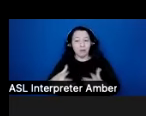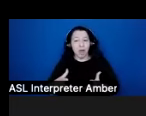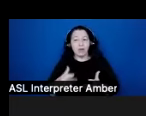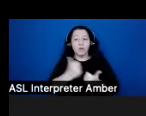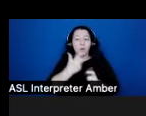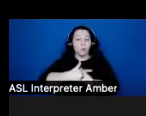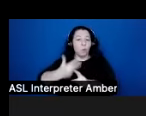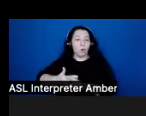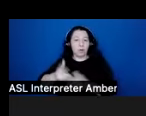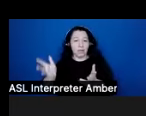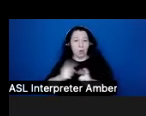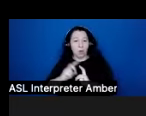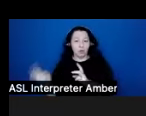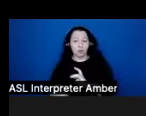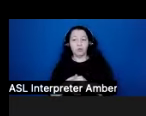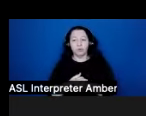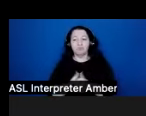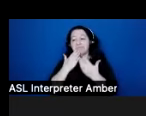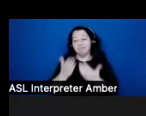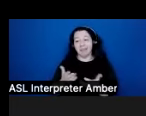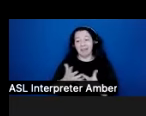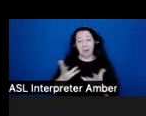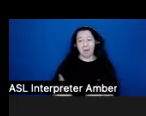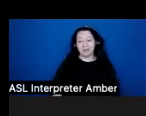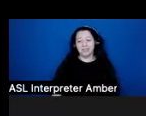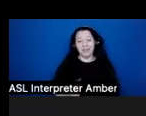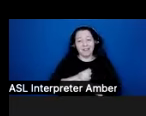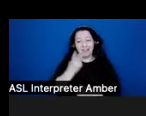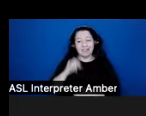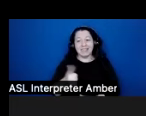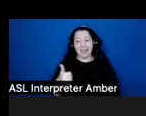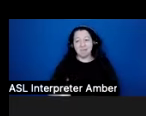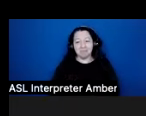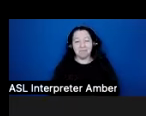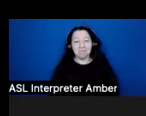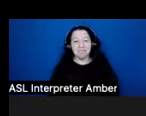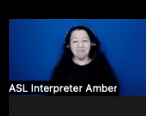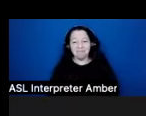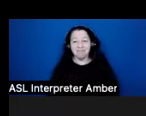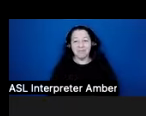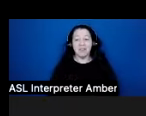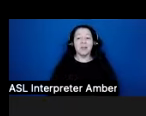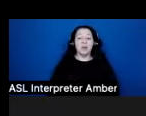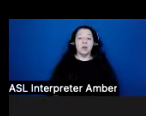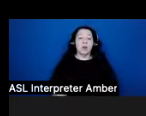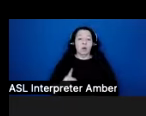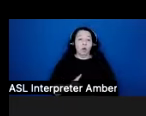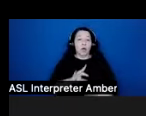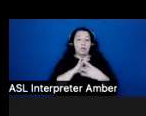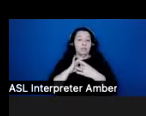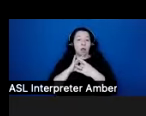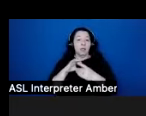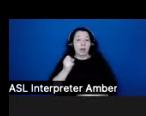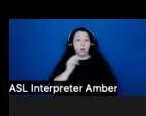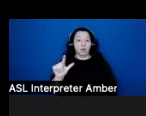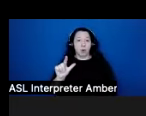you so much. Yeah, love to see that. So Solidarity Shaw Project, right? A collaborative effort